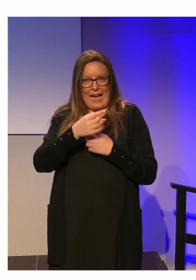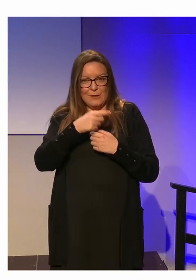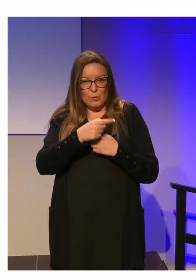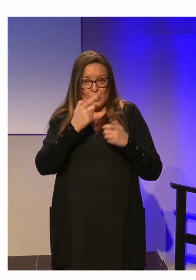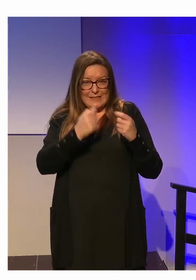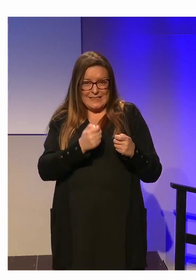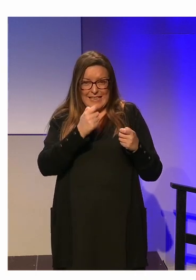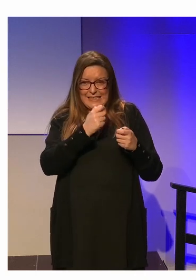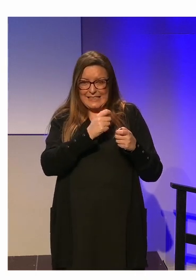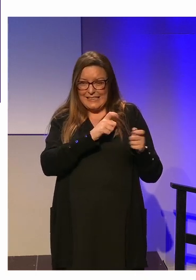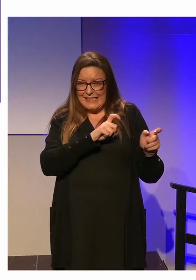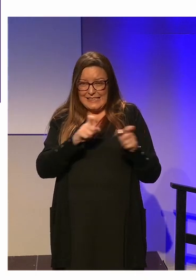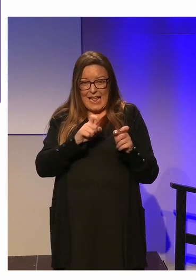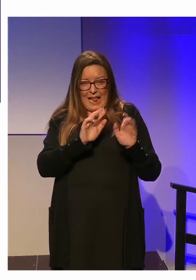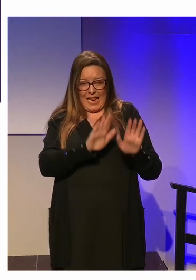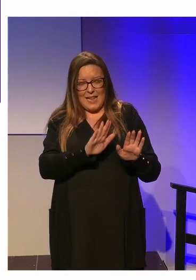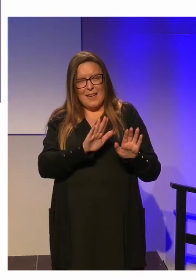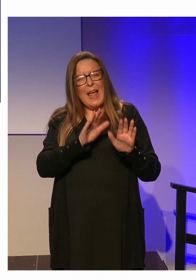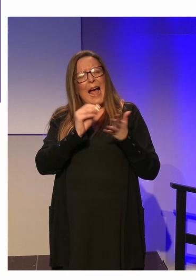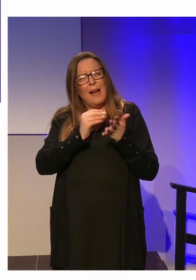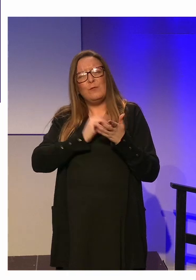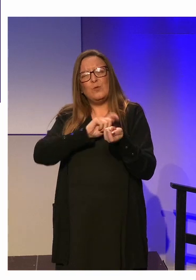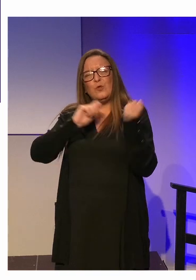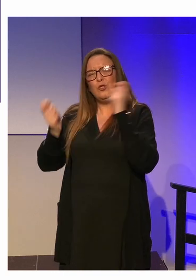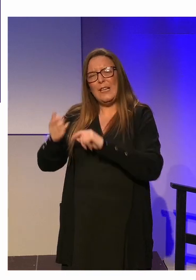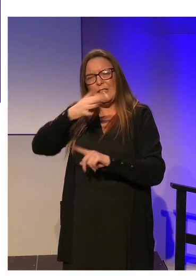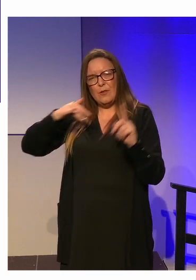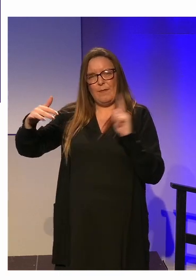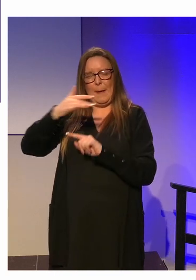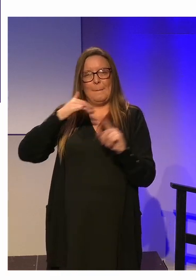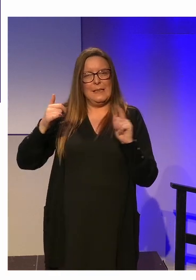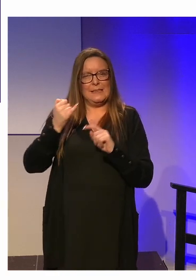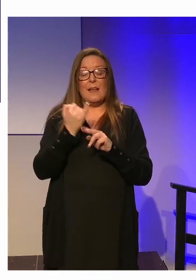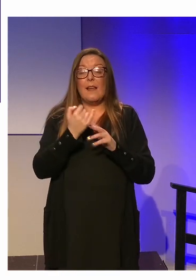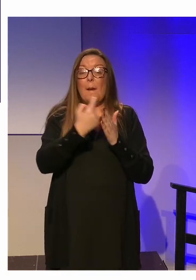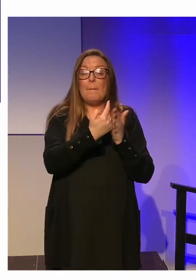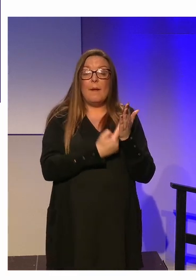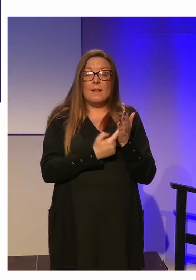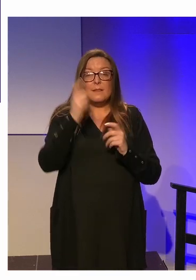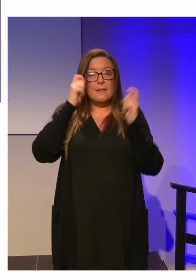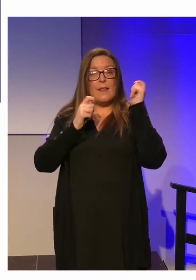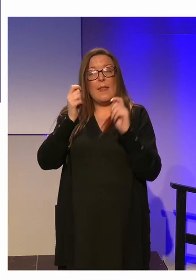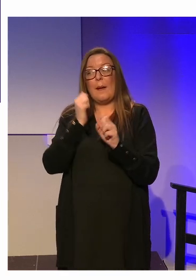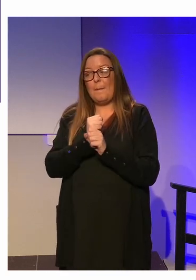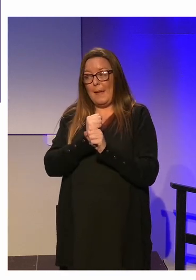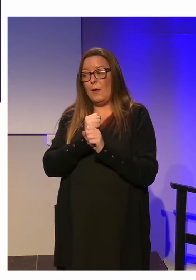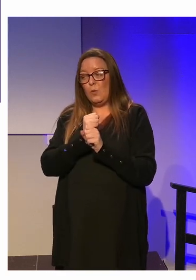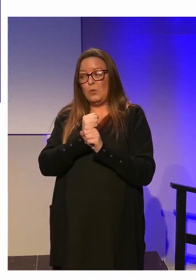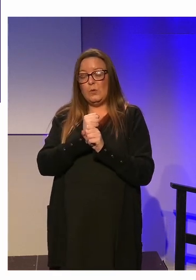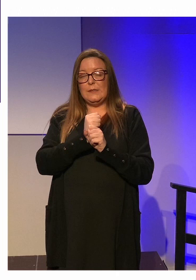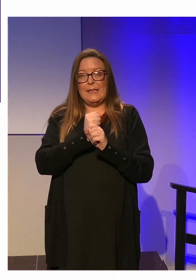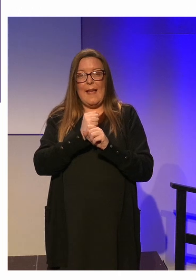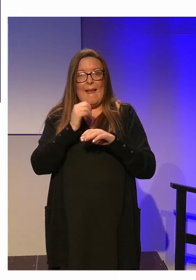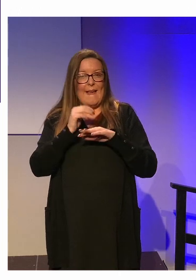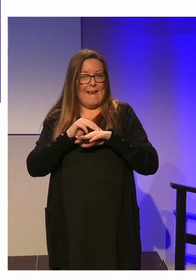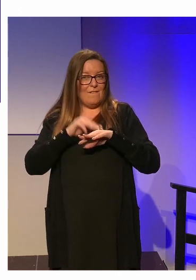know. There's a way to change the environment. In policy, we think about efficiency quite a bit, right? We